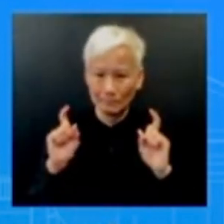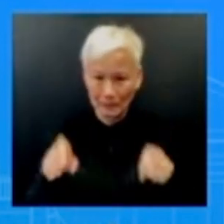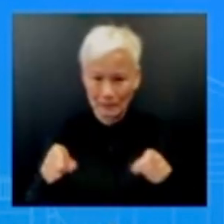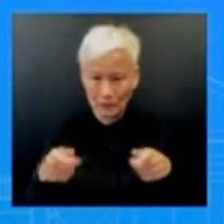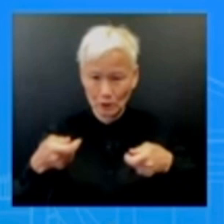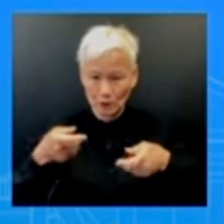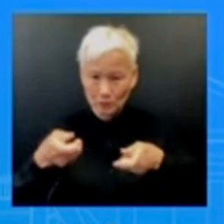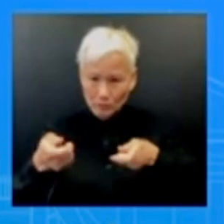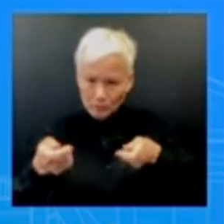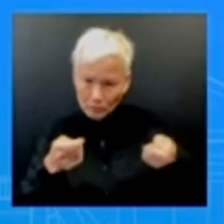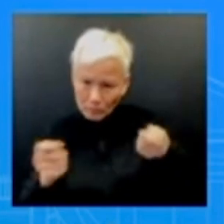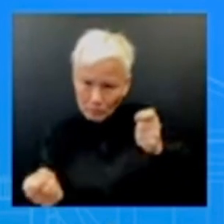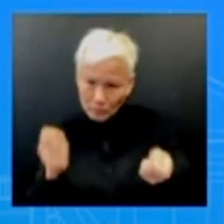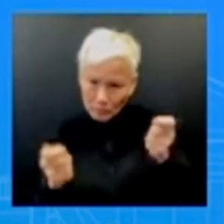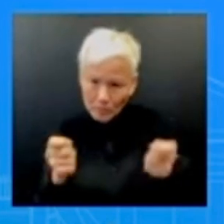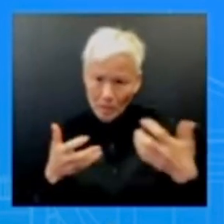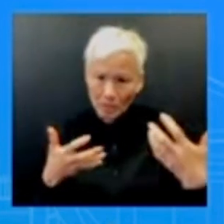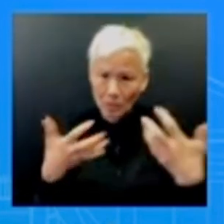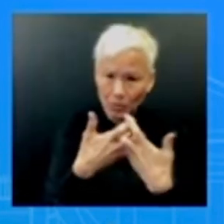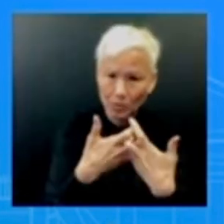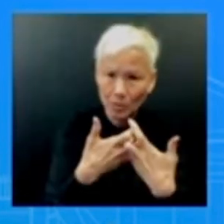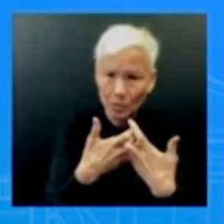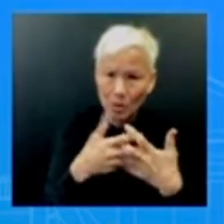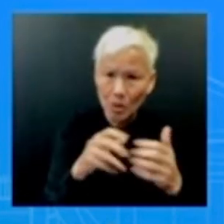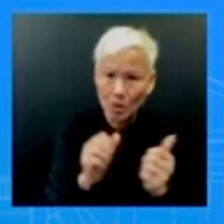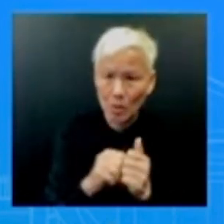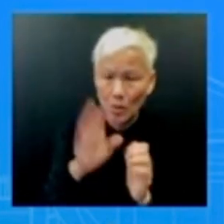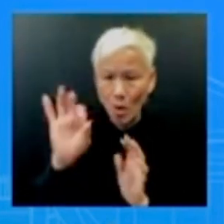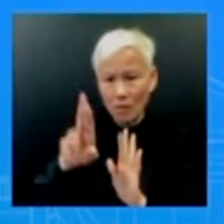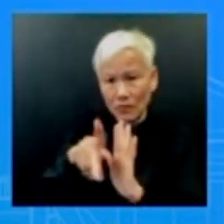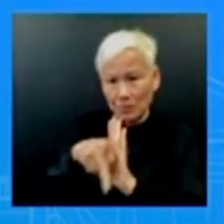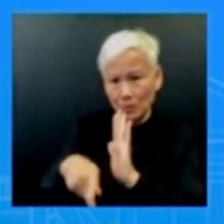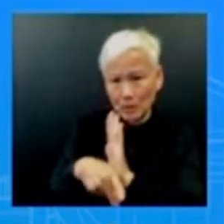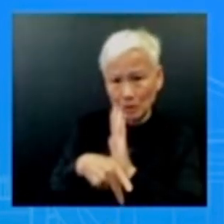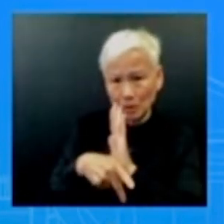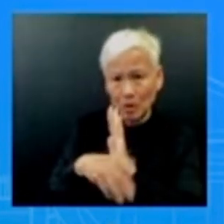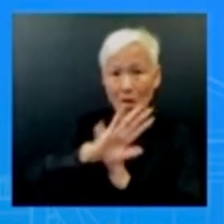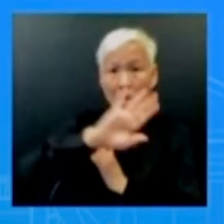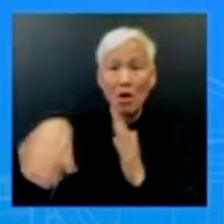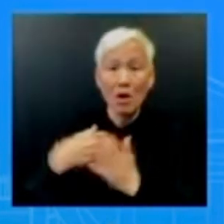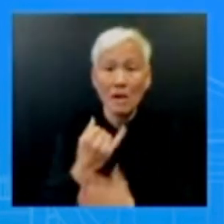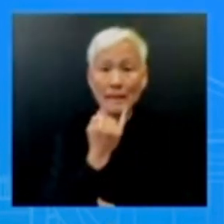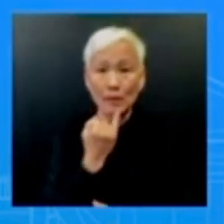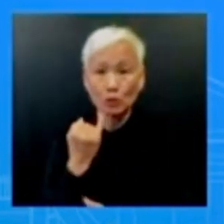core principles, and we call on all Israeli leaders to reach such a compromise without delay.